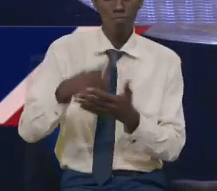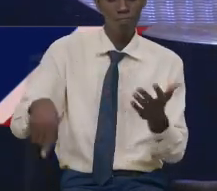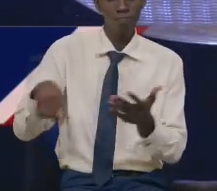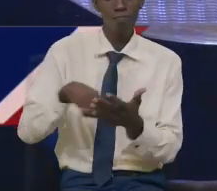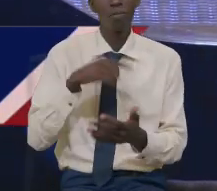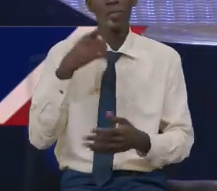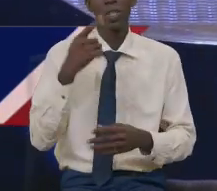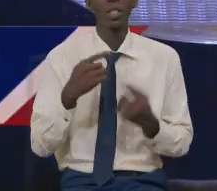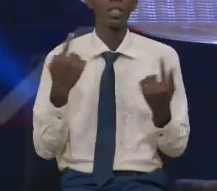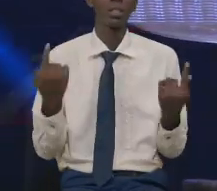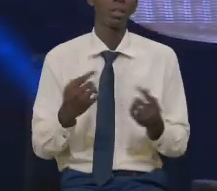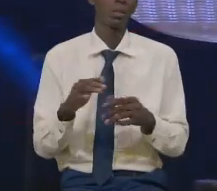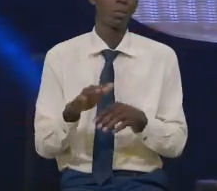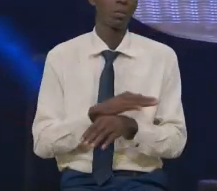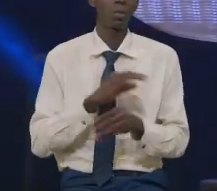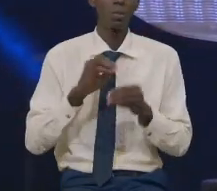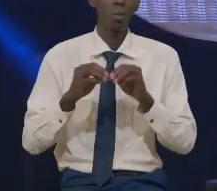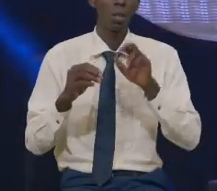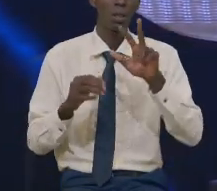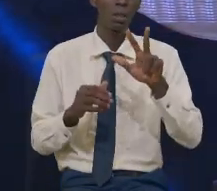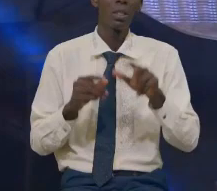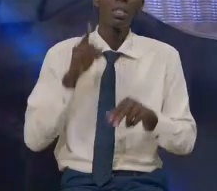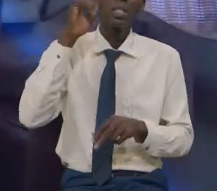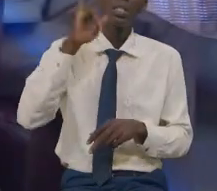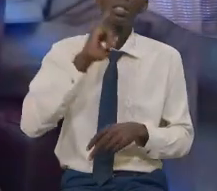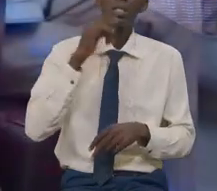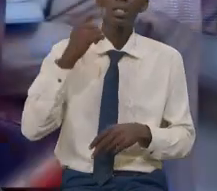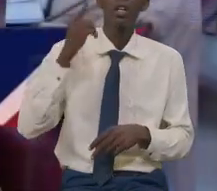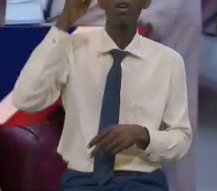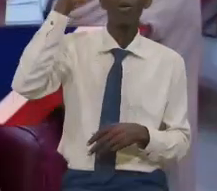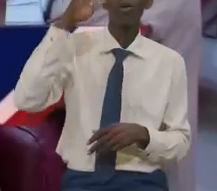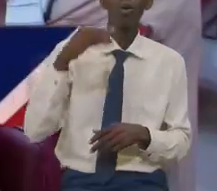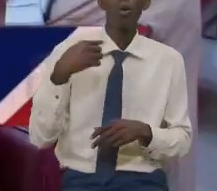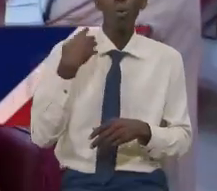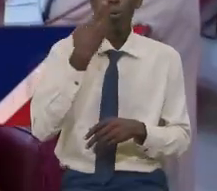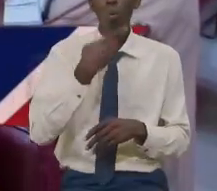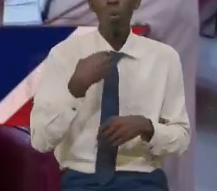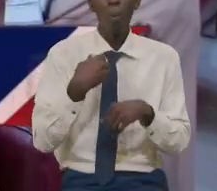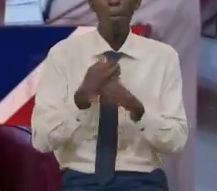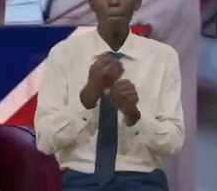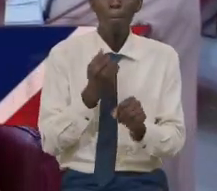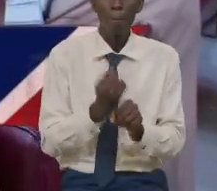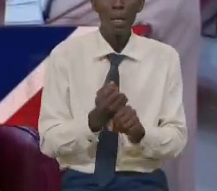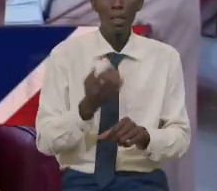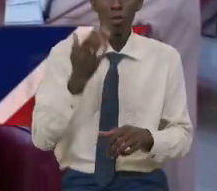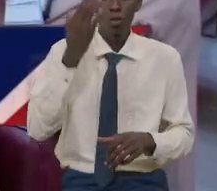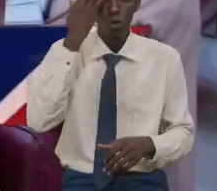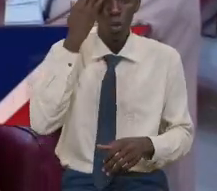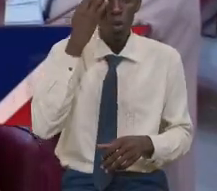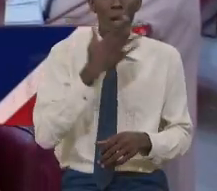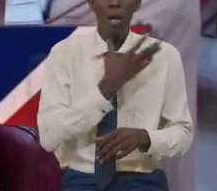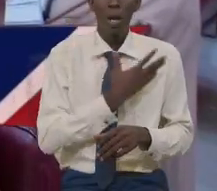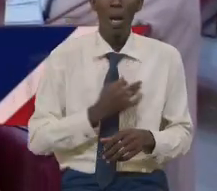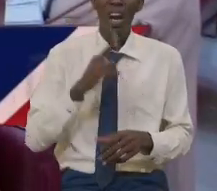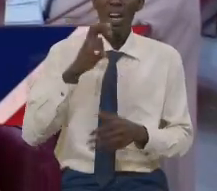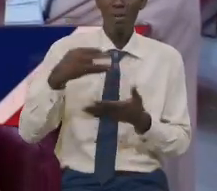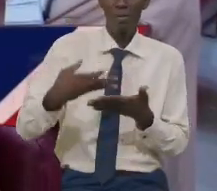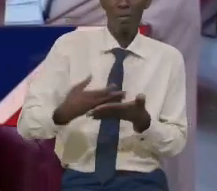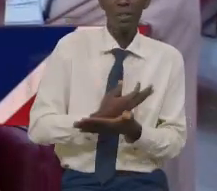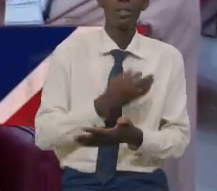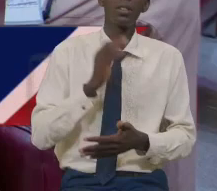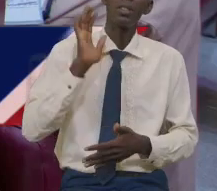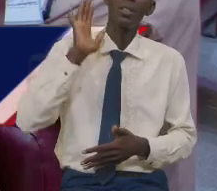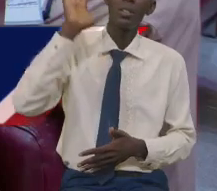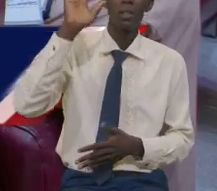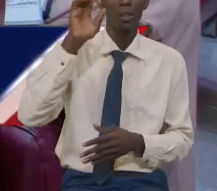sinful. Number three is the God who makes known and refreshes his saints. We're coming